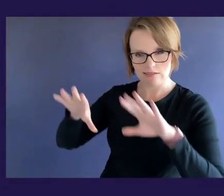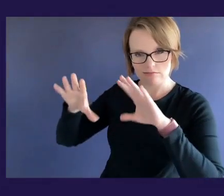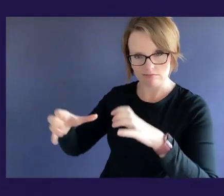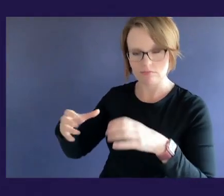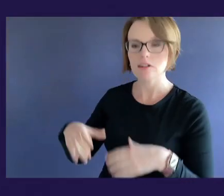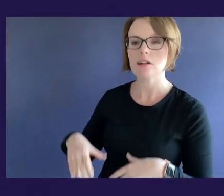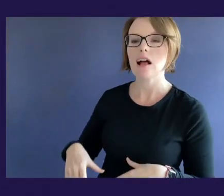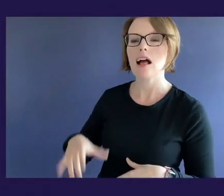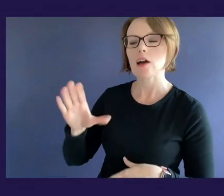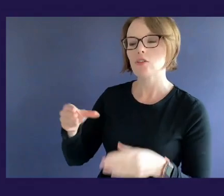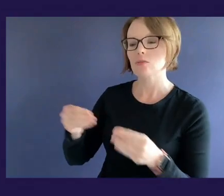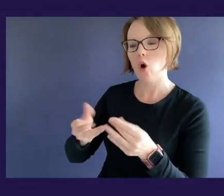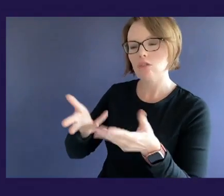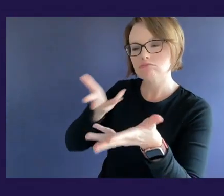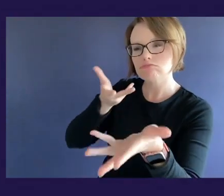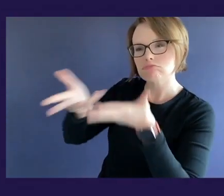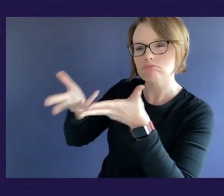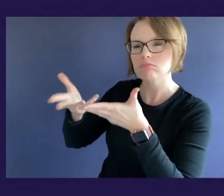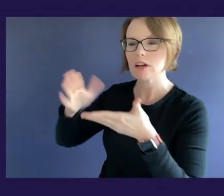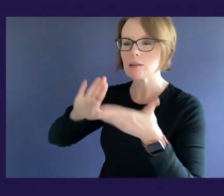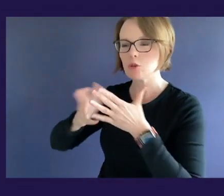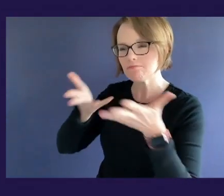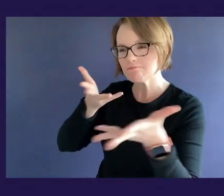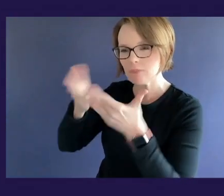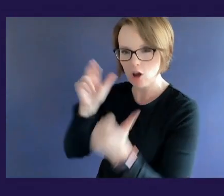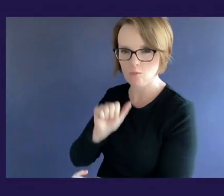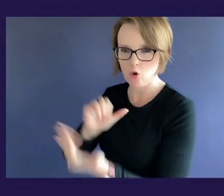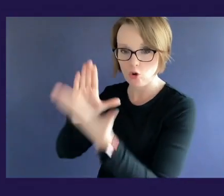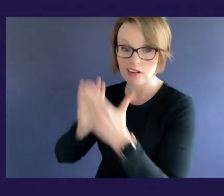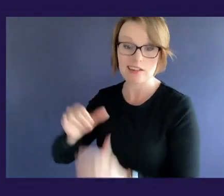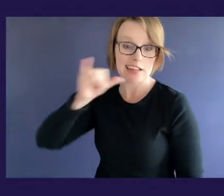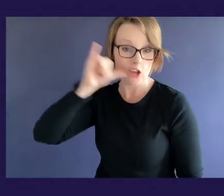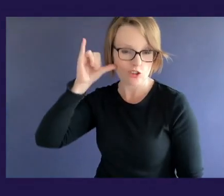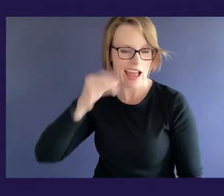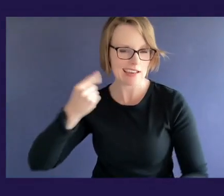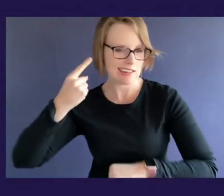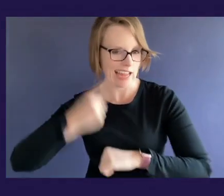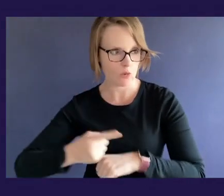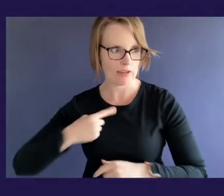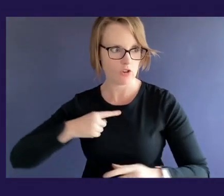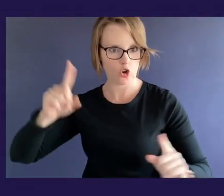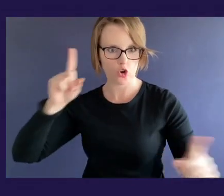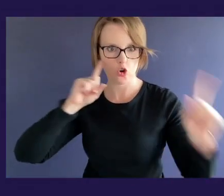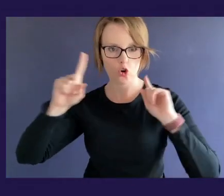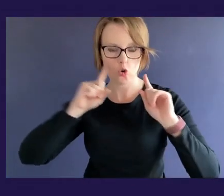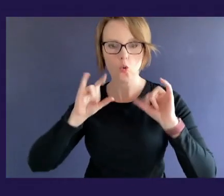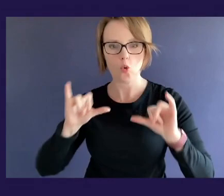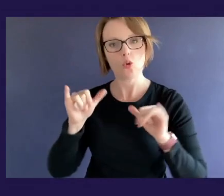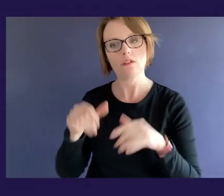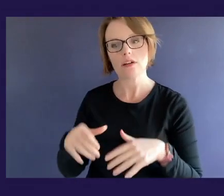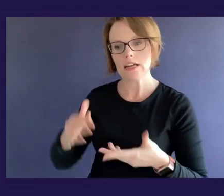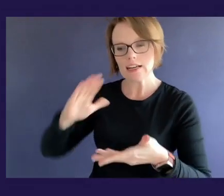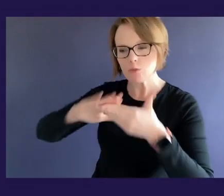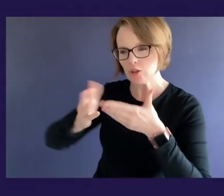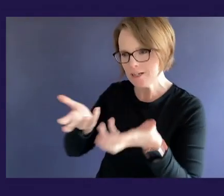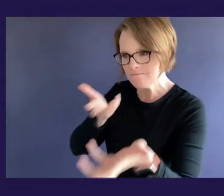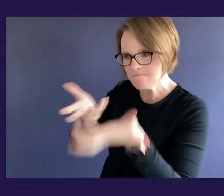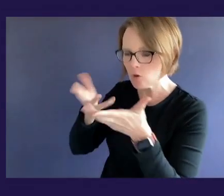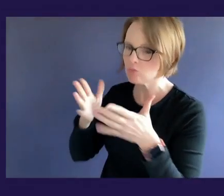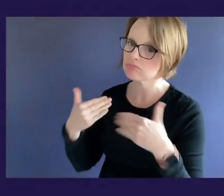engagement approaches. So we have heard both today and yesterday about the importance of community engagement. A lot of